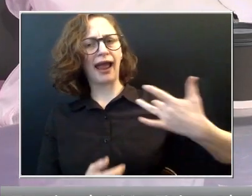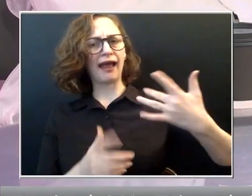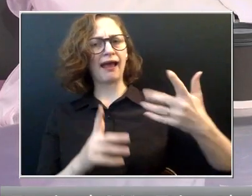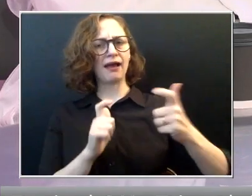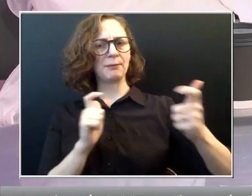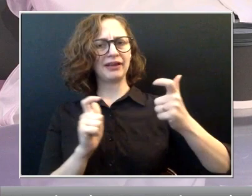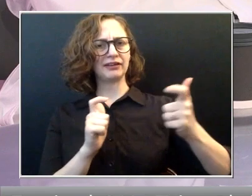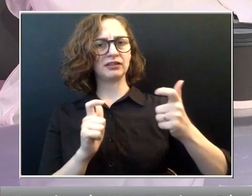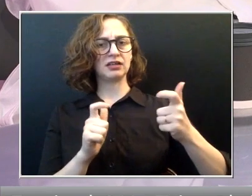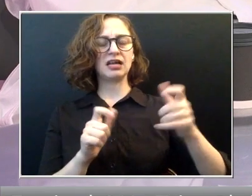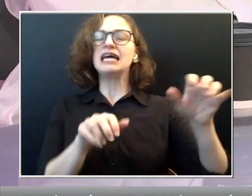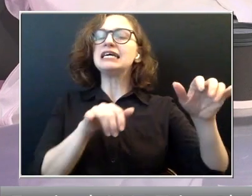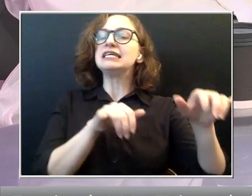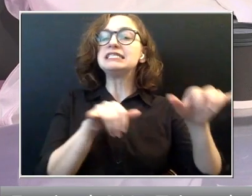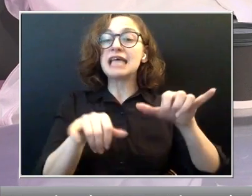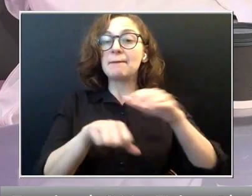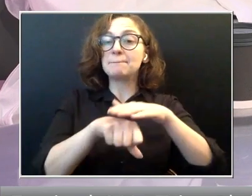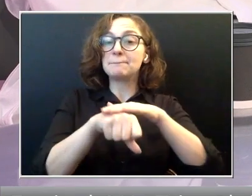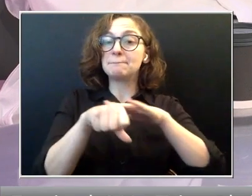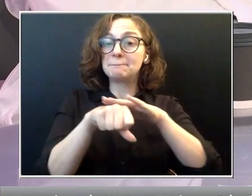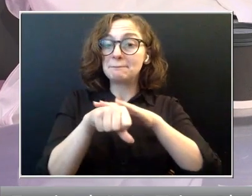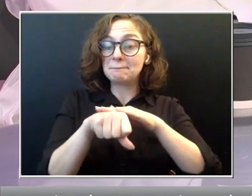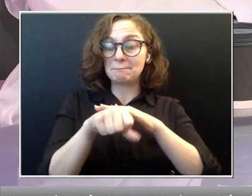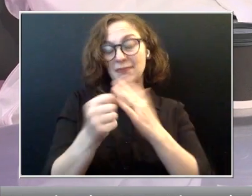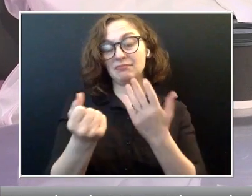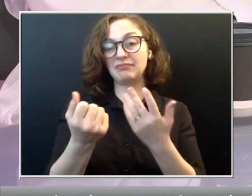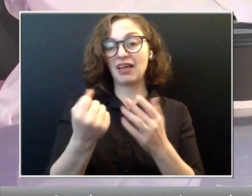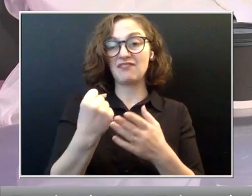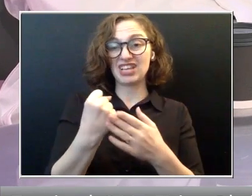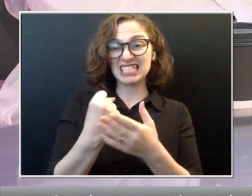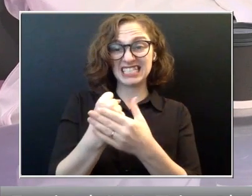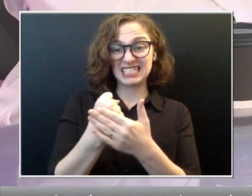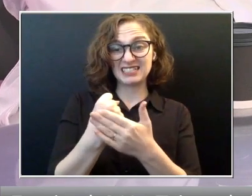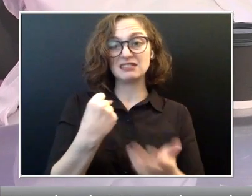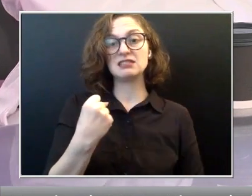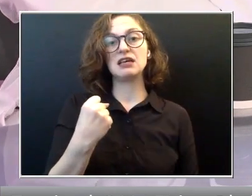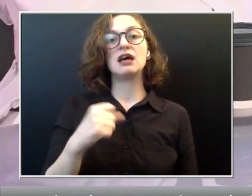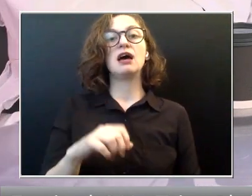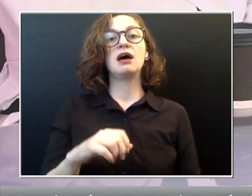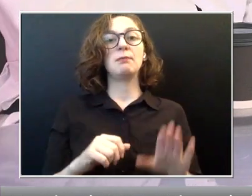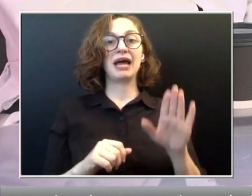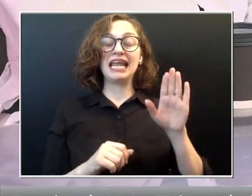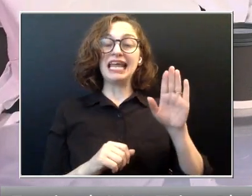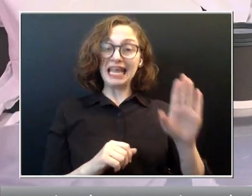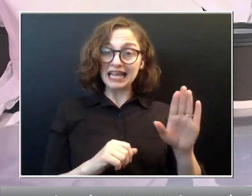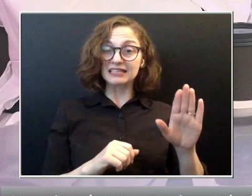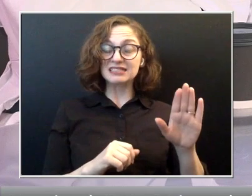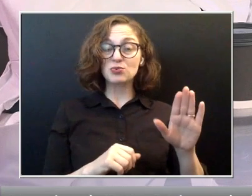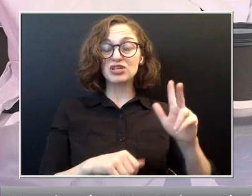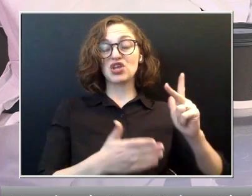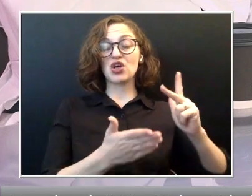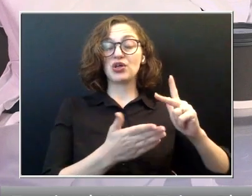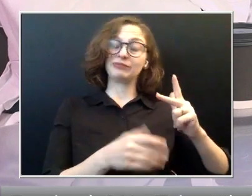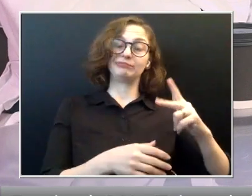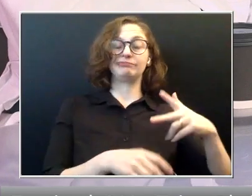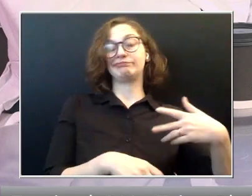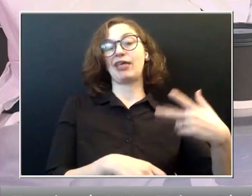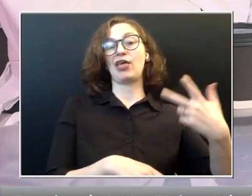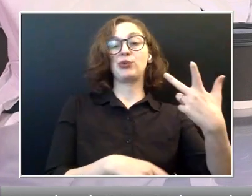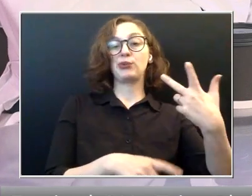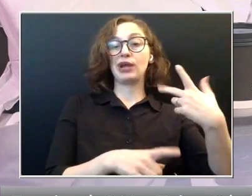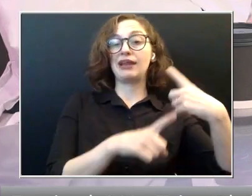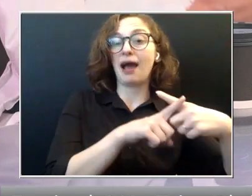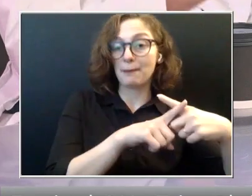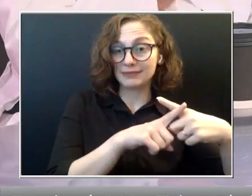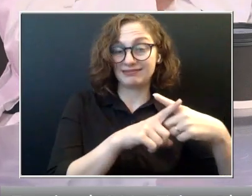fist, but his heart easily was 3 times in weight as well as size. And keep in mind what happens in amyloidosis